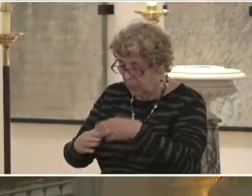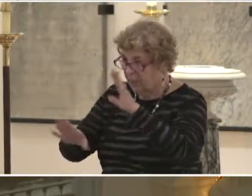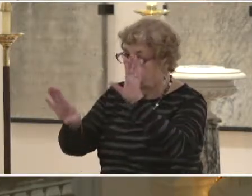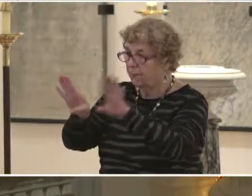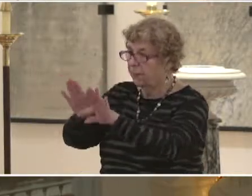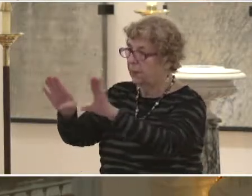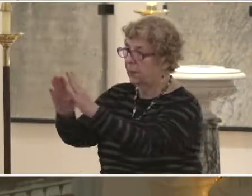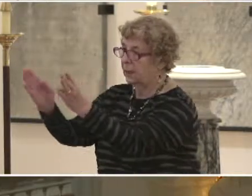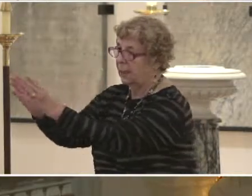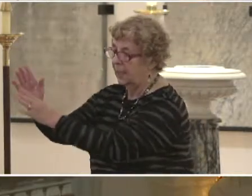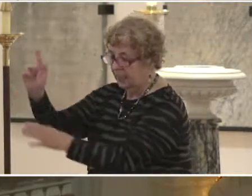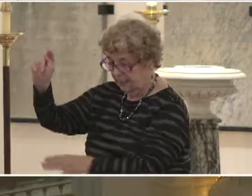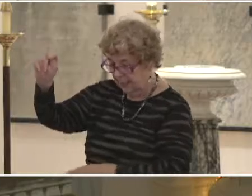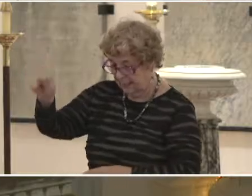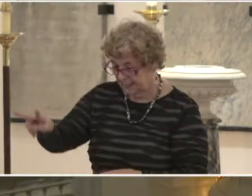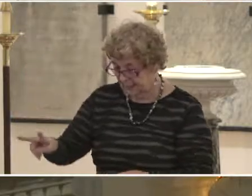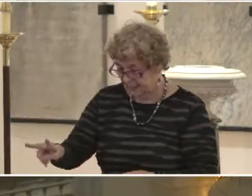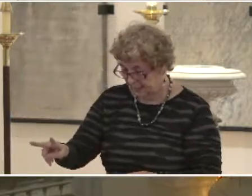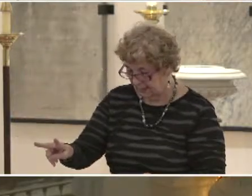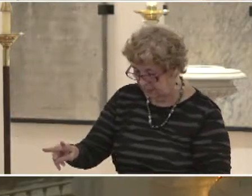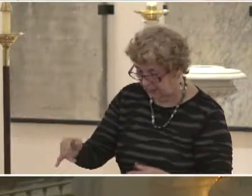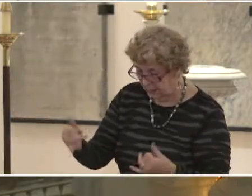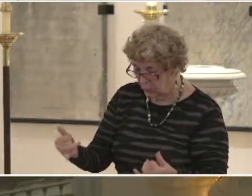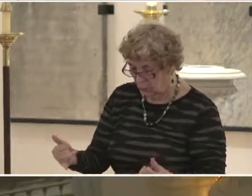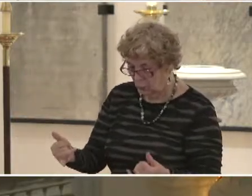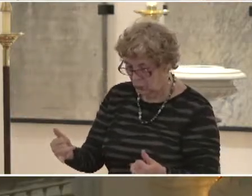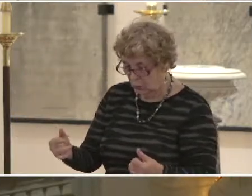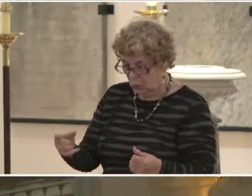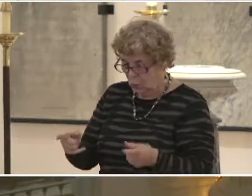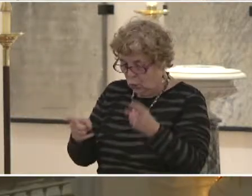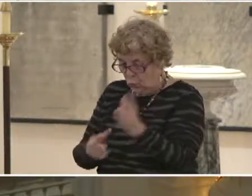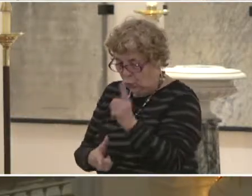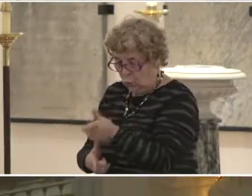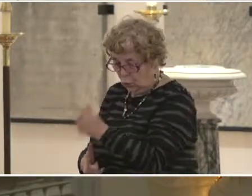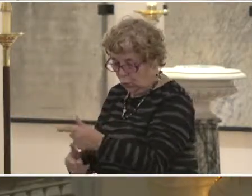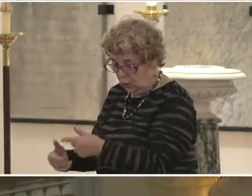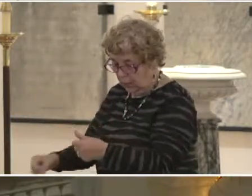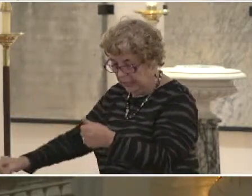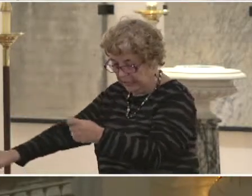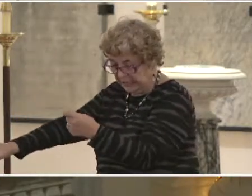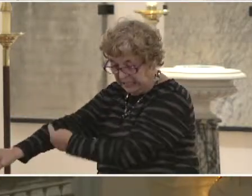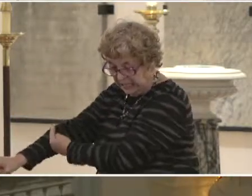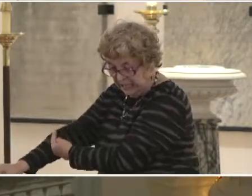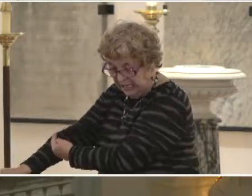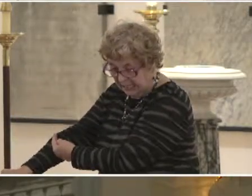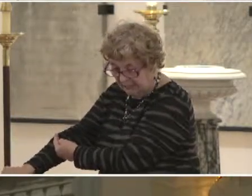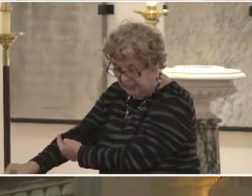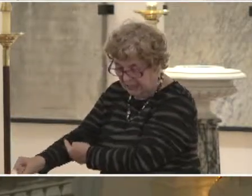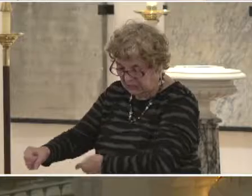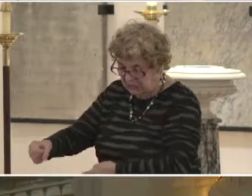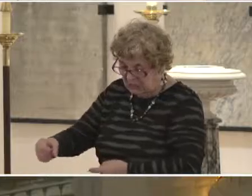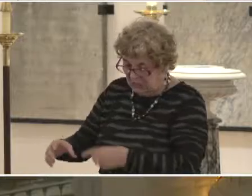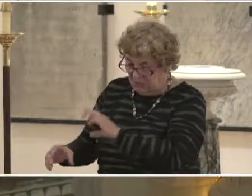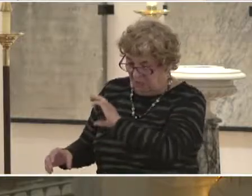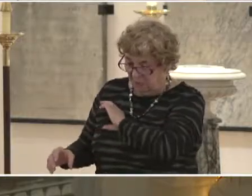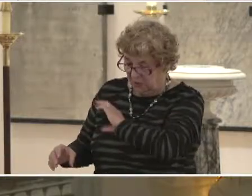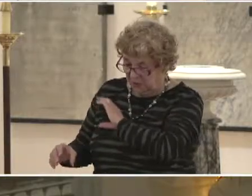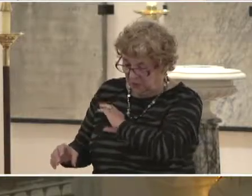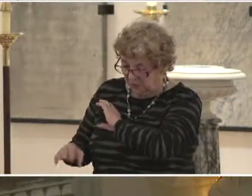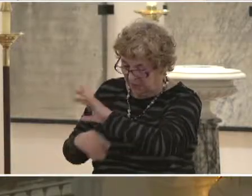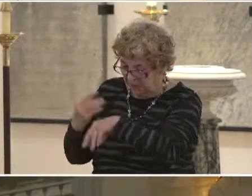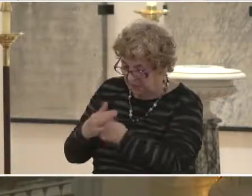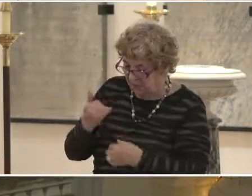screens. One was showing the Eagles-Steelers game. The other four were running news on four